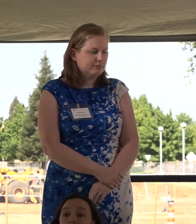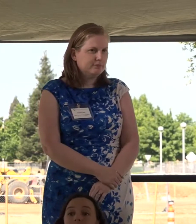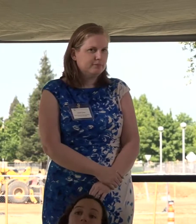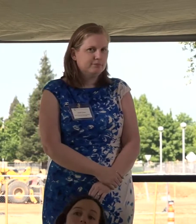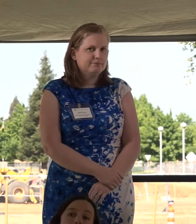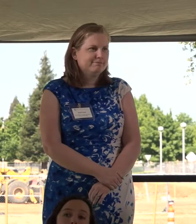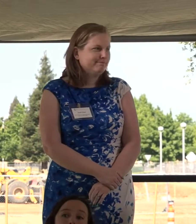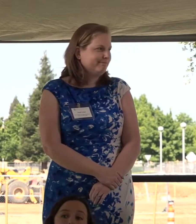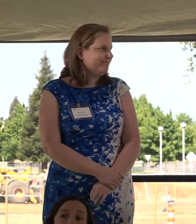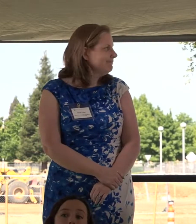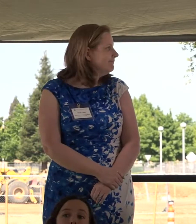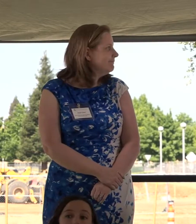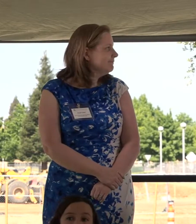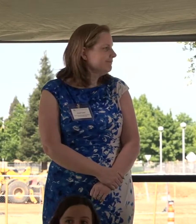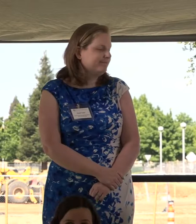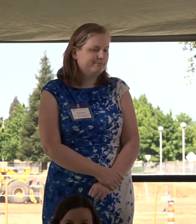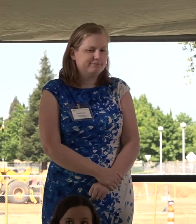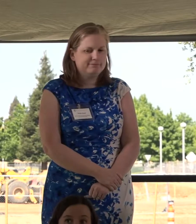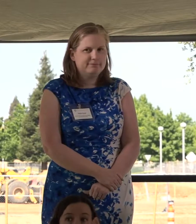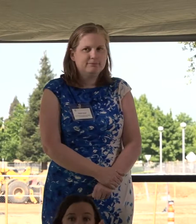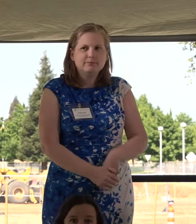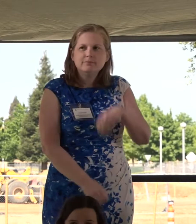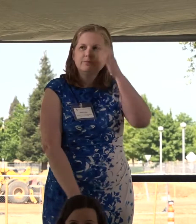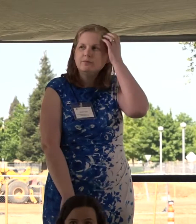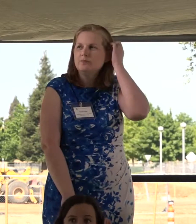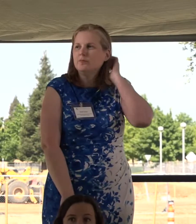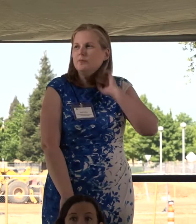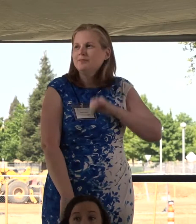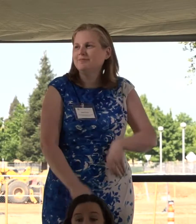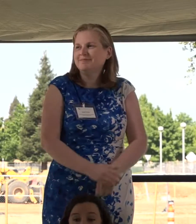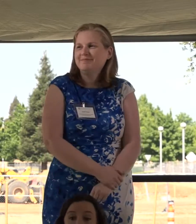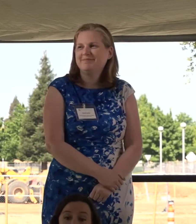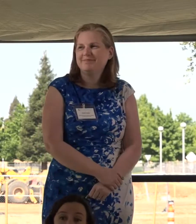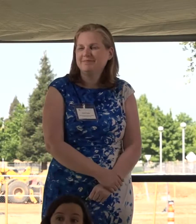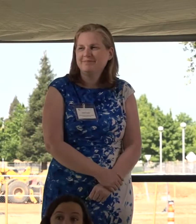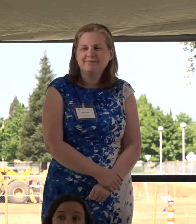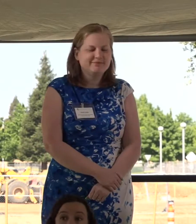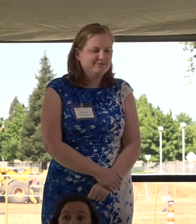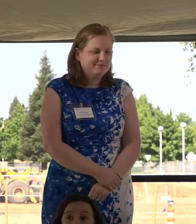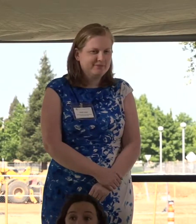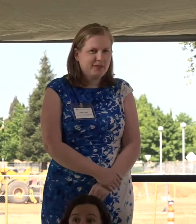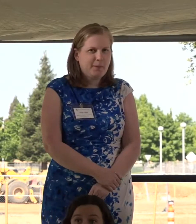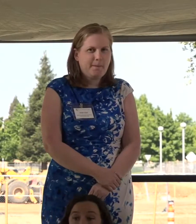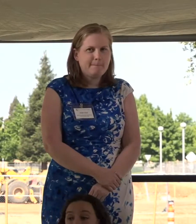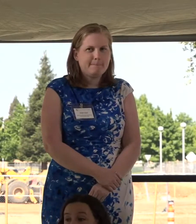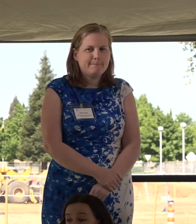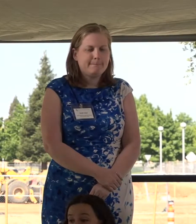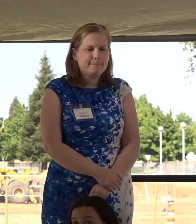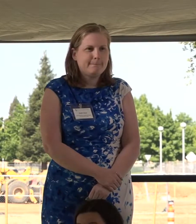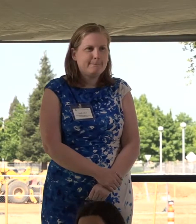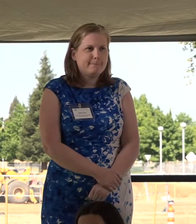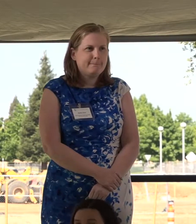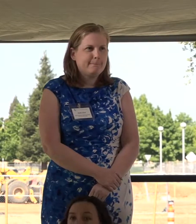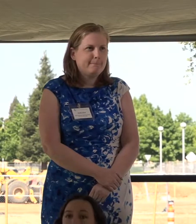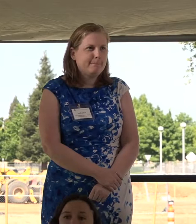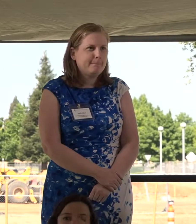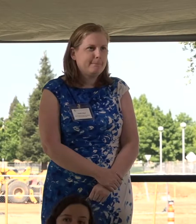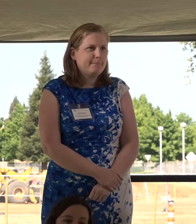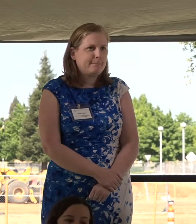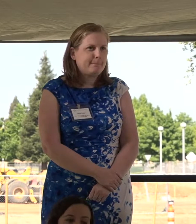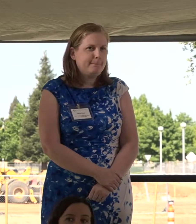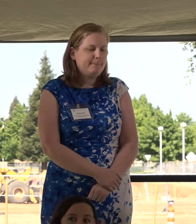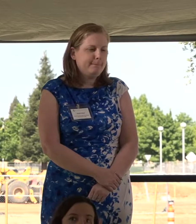magna cum laude with an Associate in Arts degree in Communications and will transfer